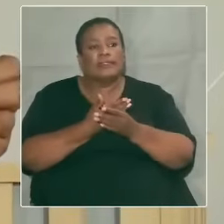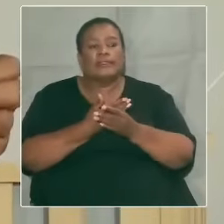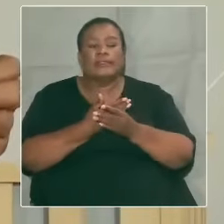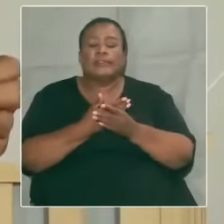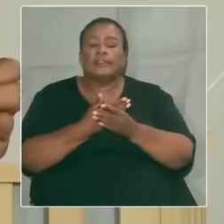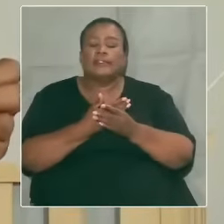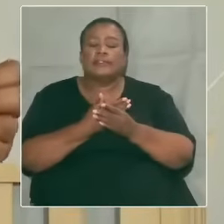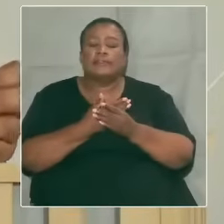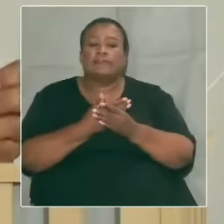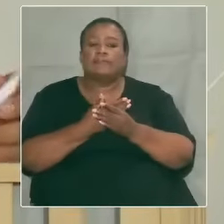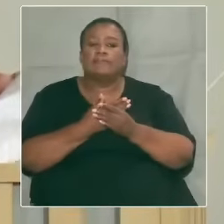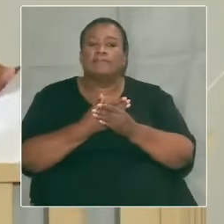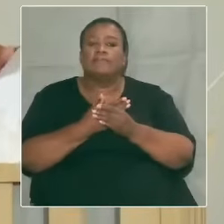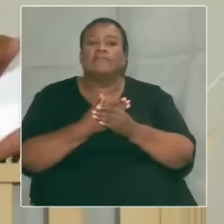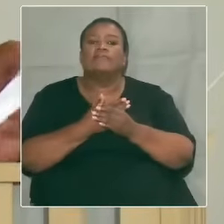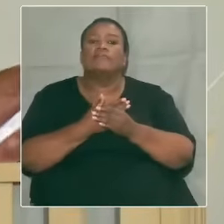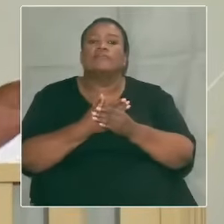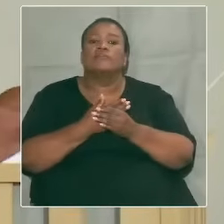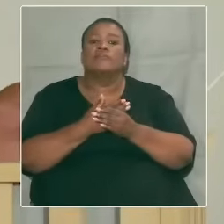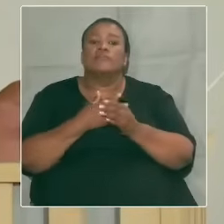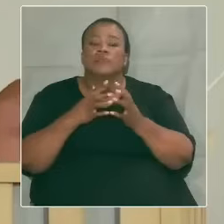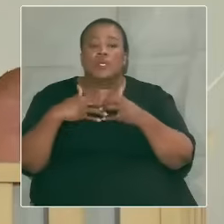the primary investigation.